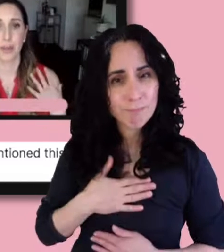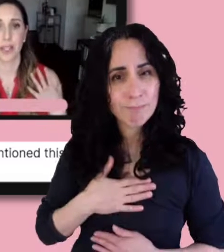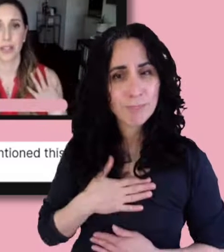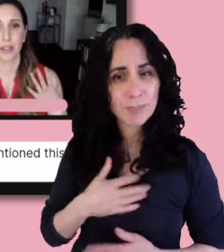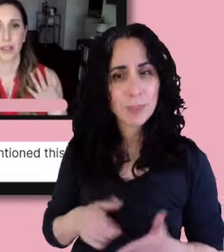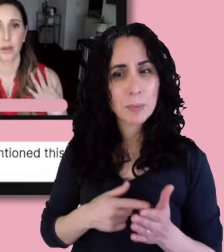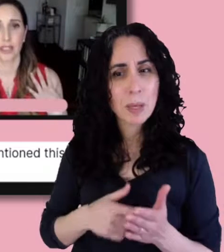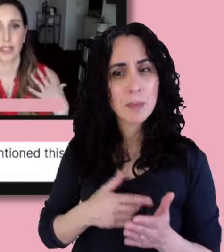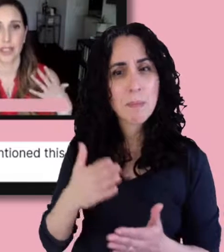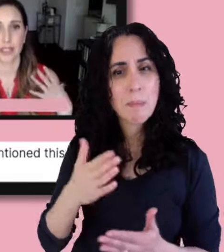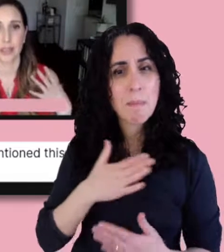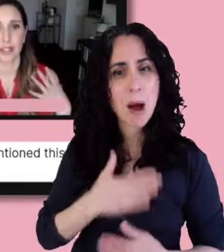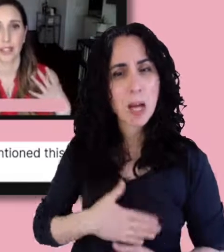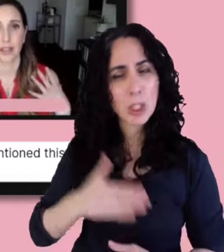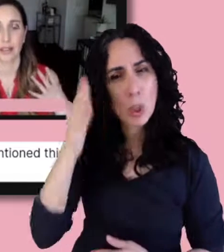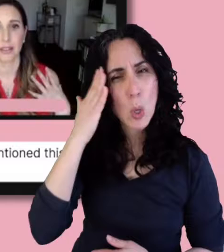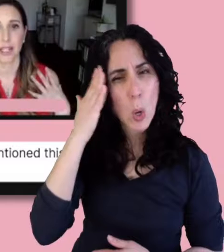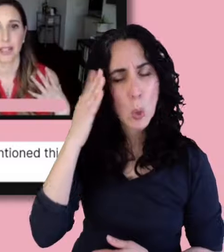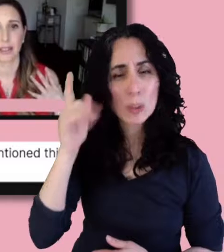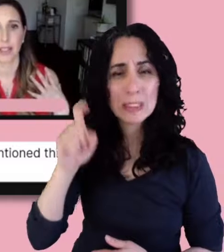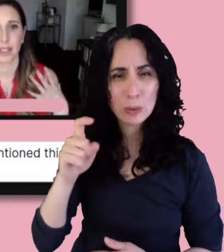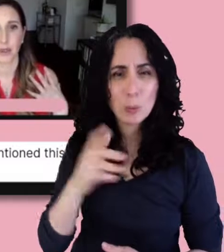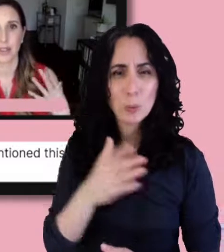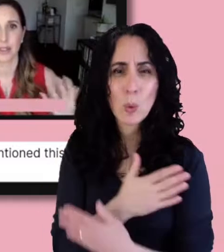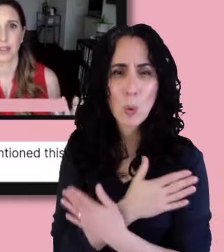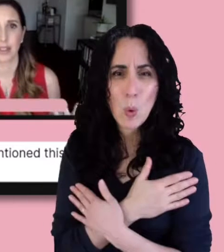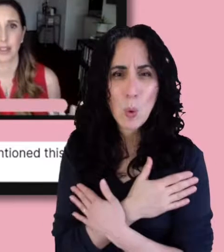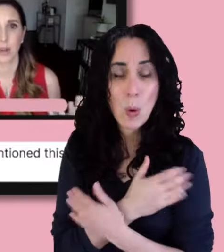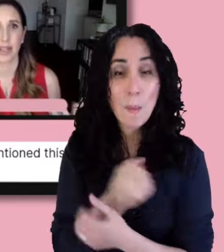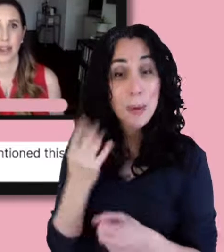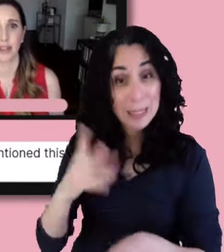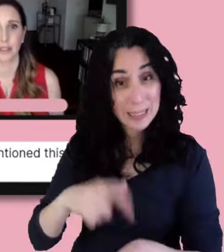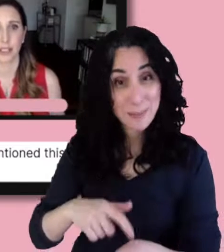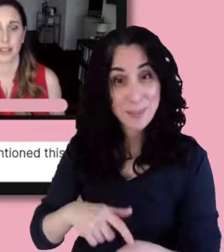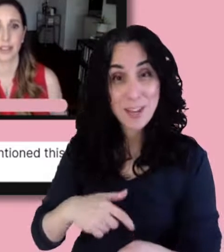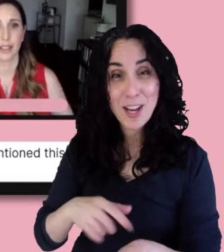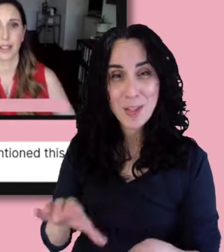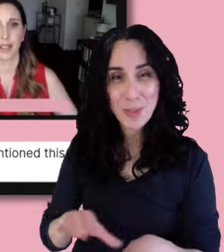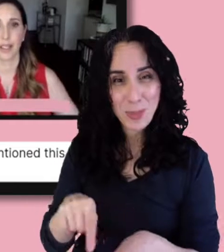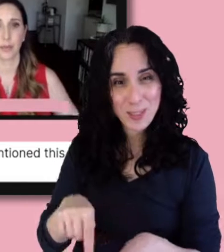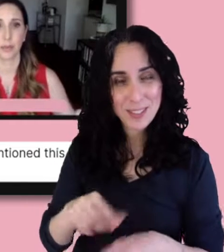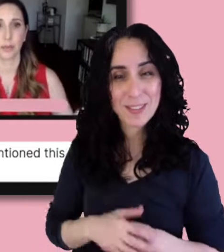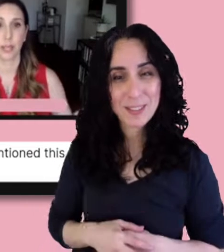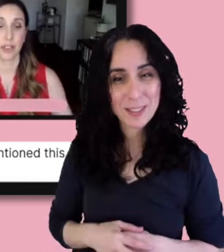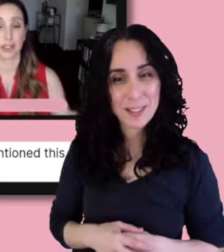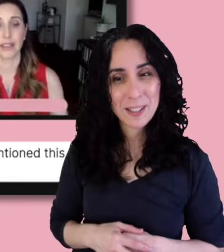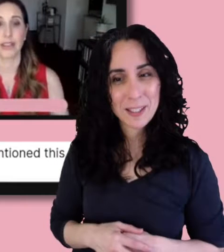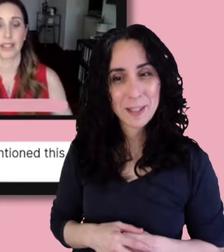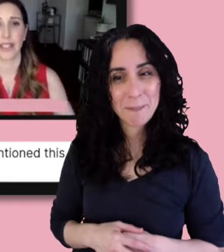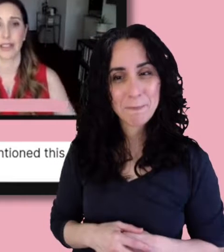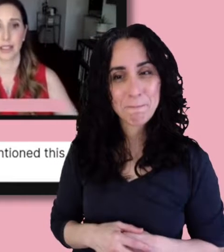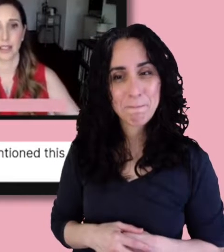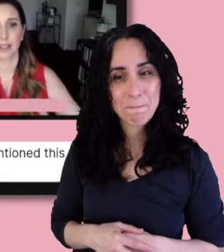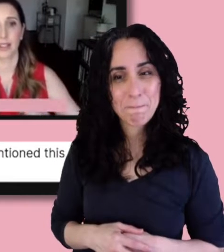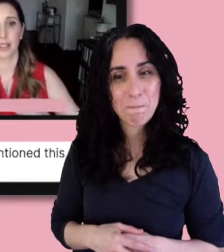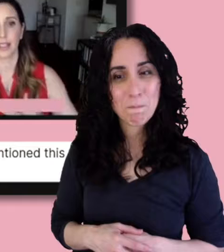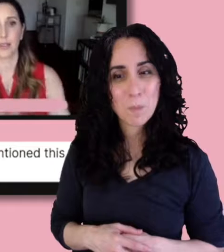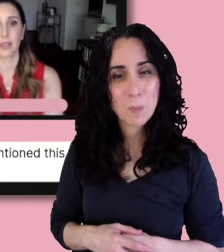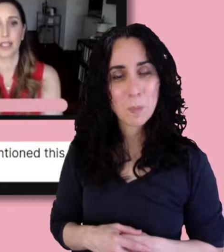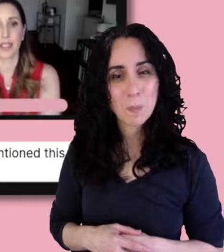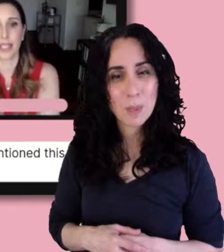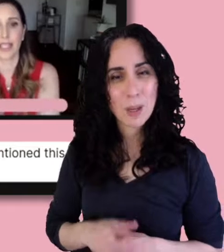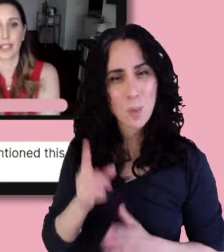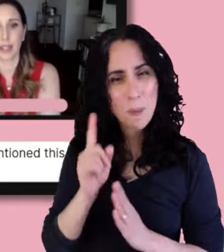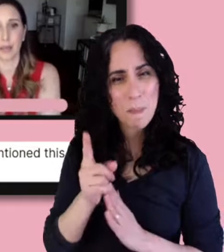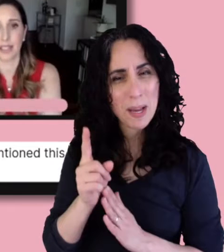Sometimes your body just knows that it needs to be held. And I use this quite often, actually these days, is